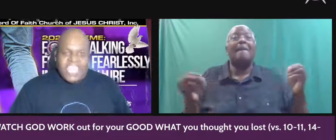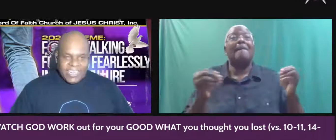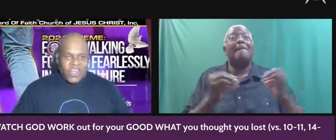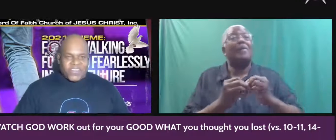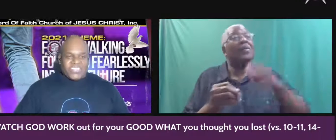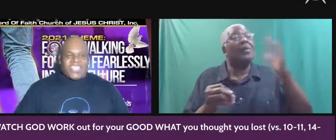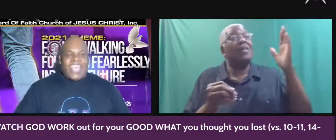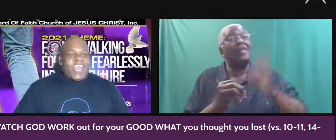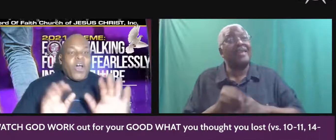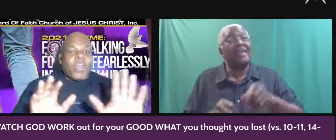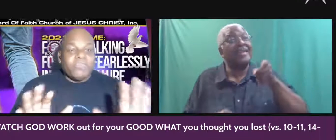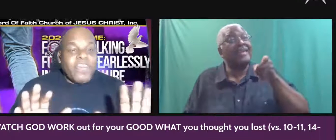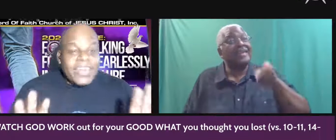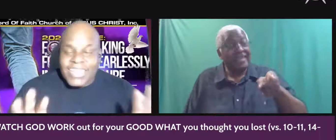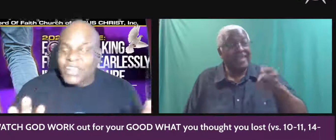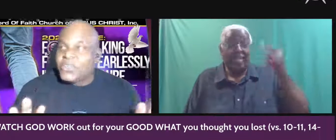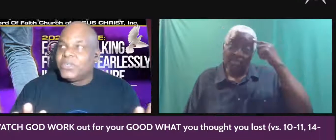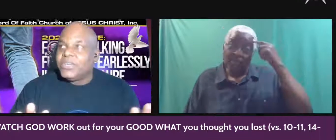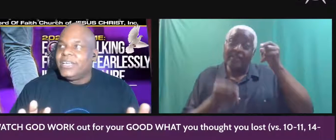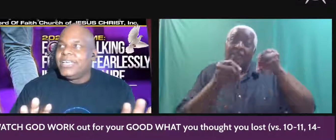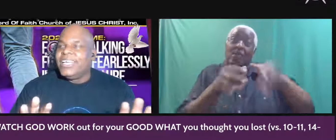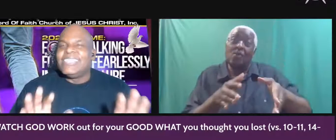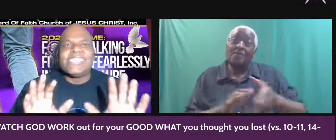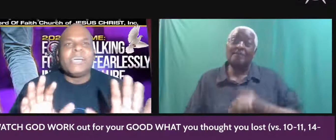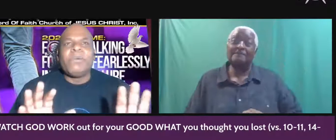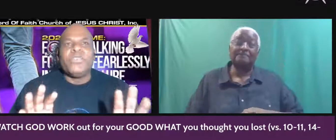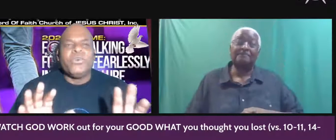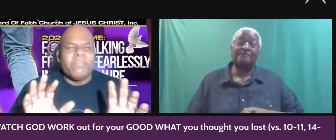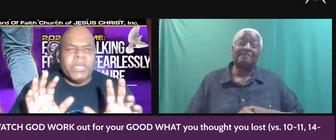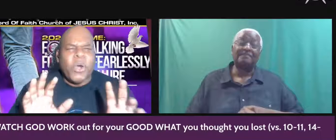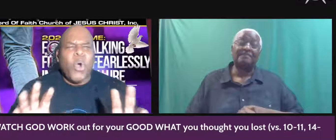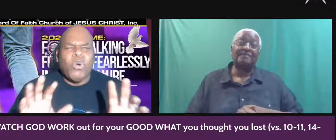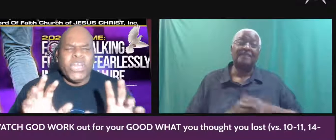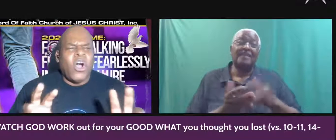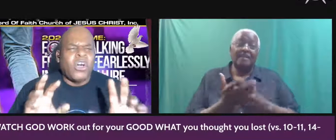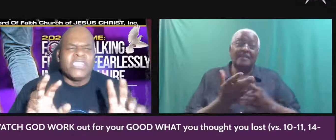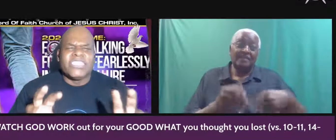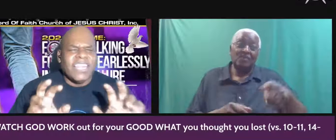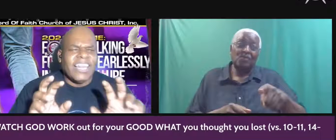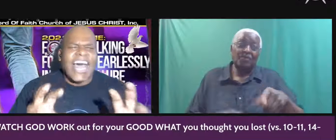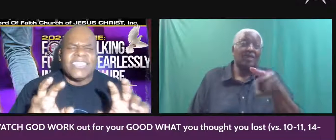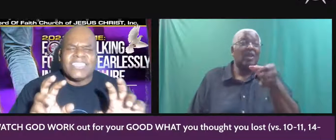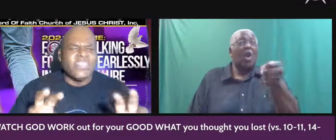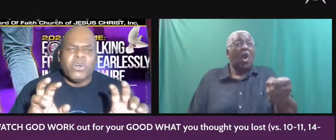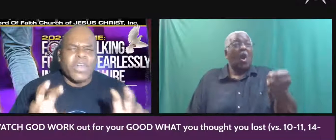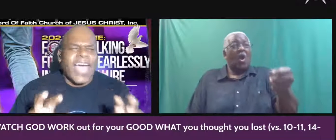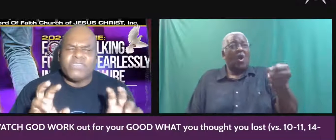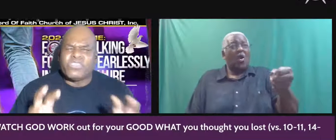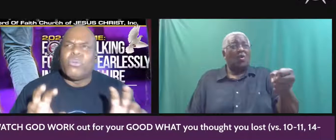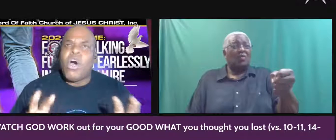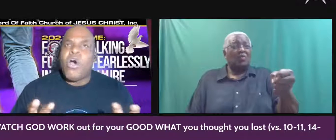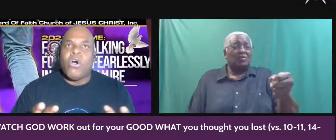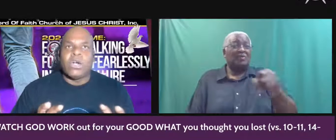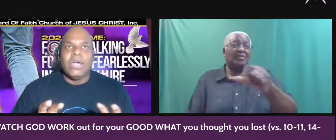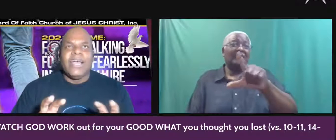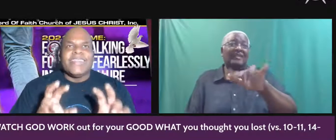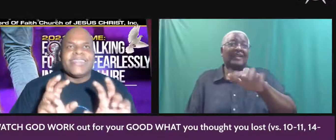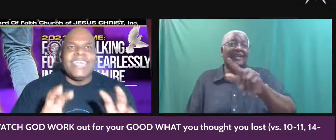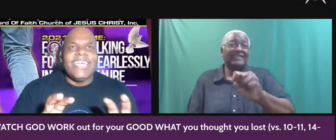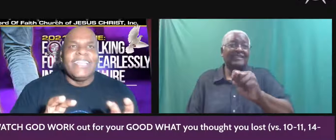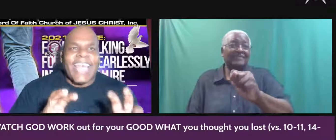he thought he lost. And all I'm trying to tell you, if some of you have been holding on to the lots in your life so